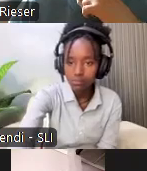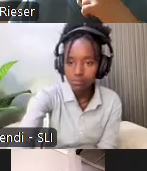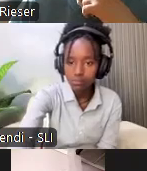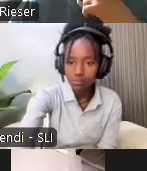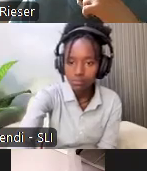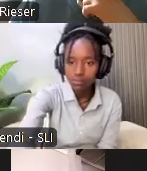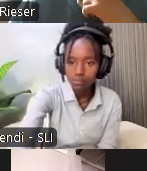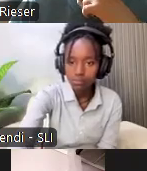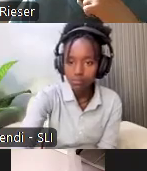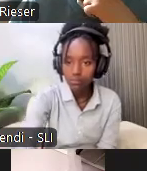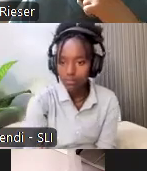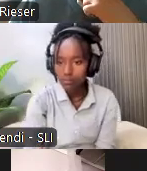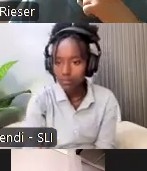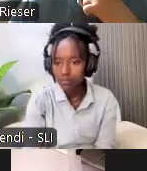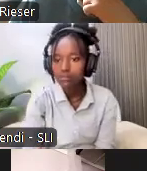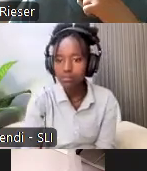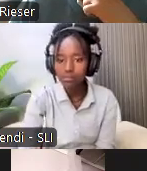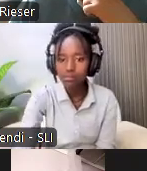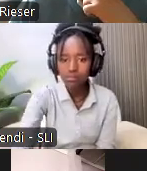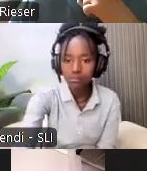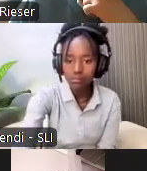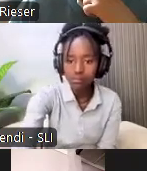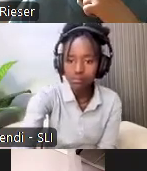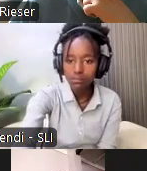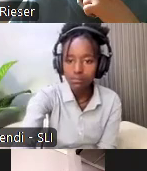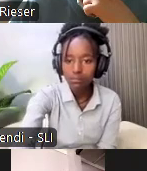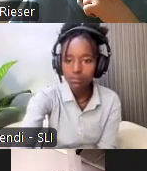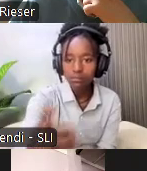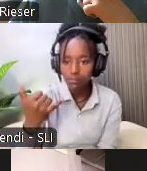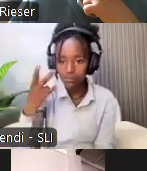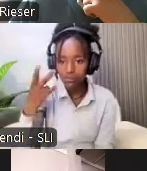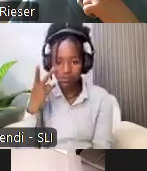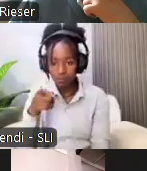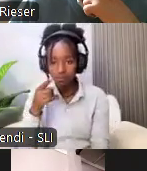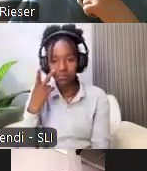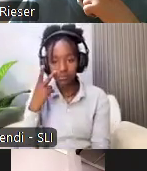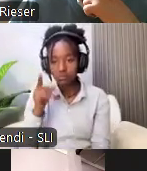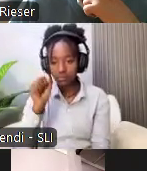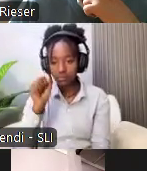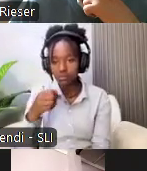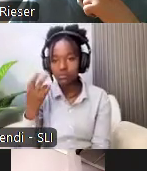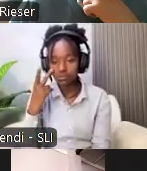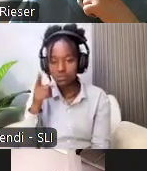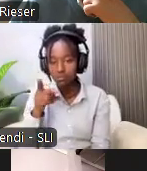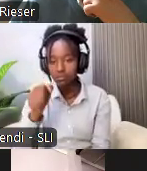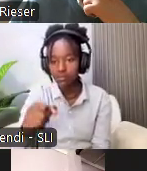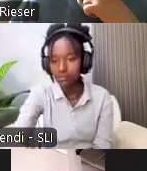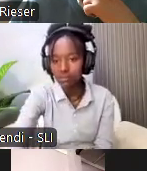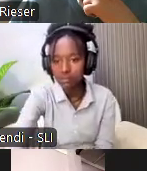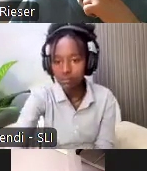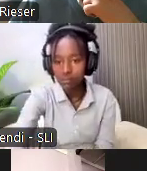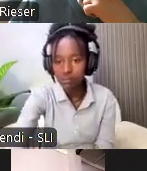I present before you today as a proof of that. Despite the stigma I faced in